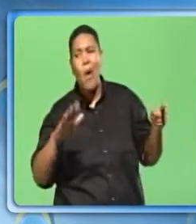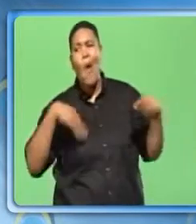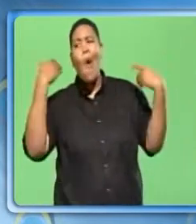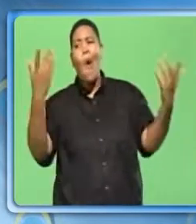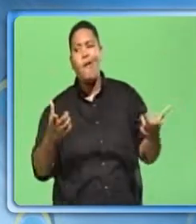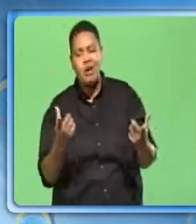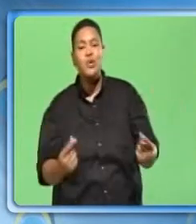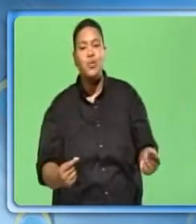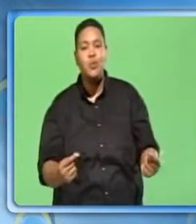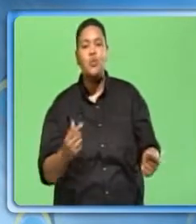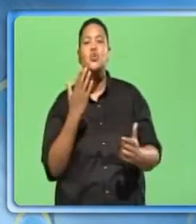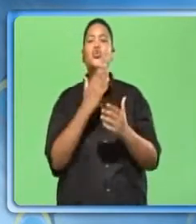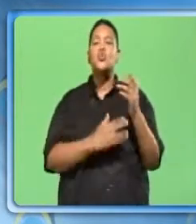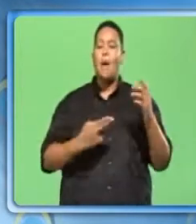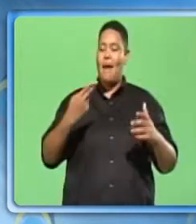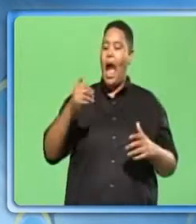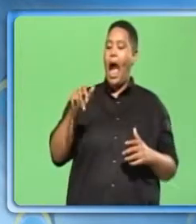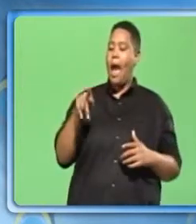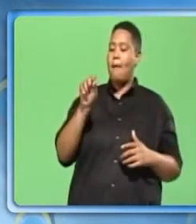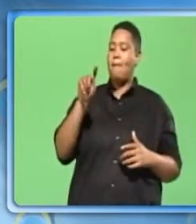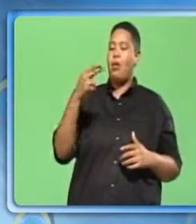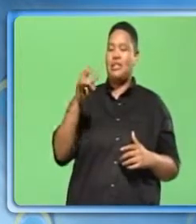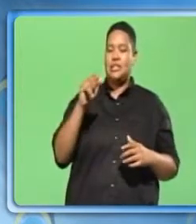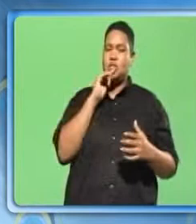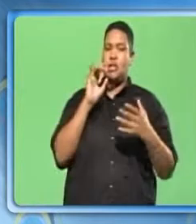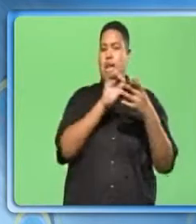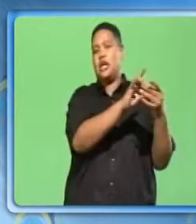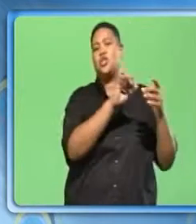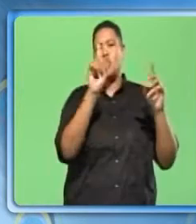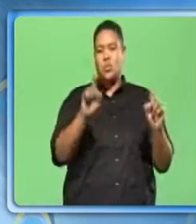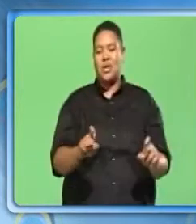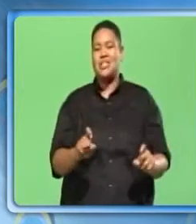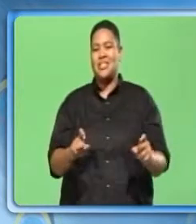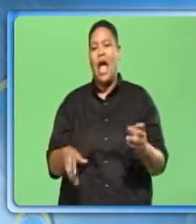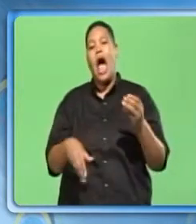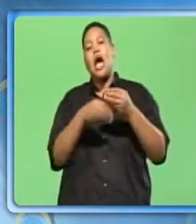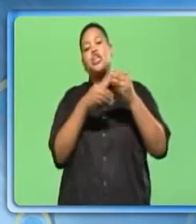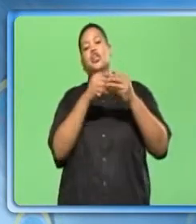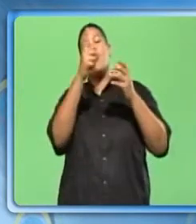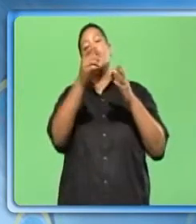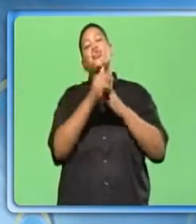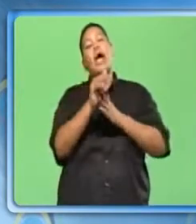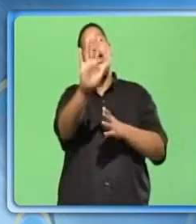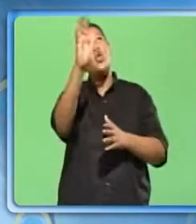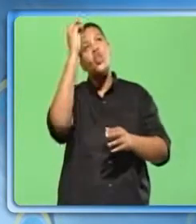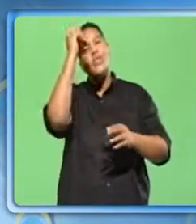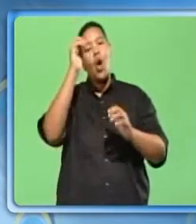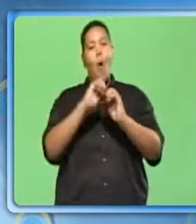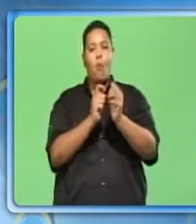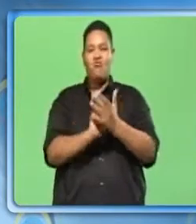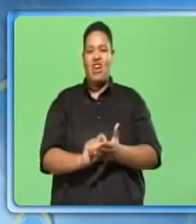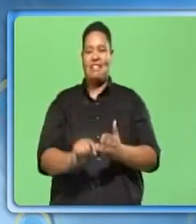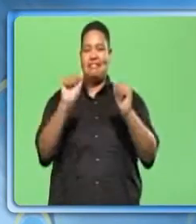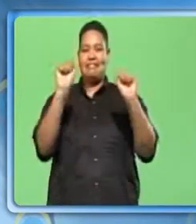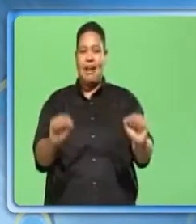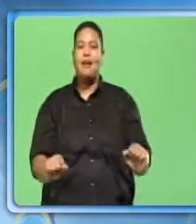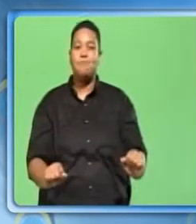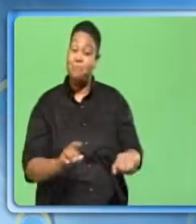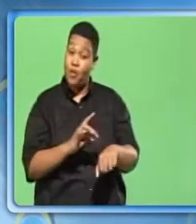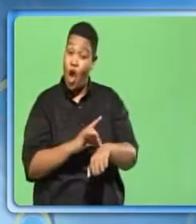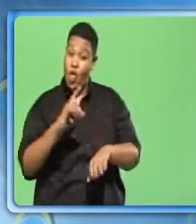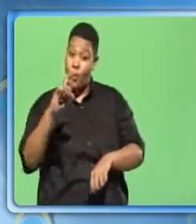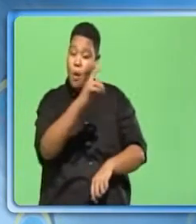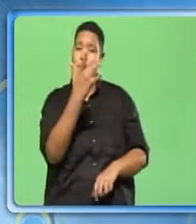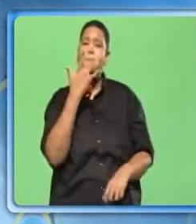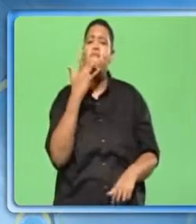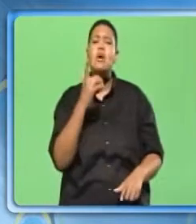hypotheses related to the questions stated above, along with some additional ones to guide your thinking. Earthworms